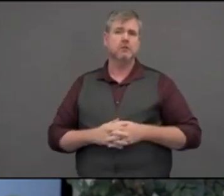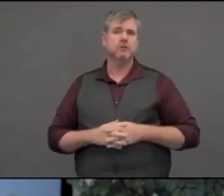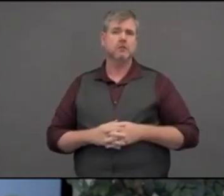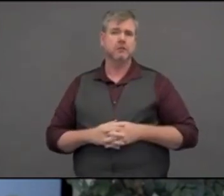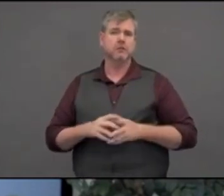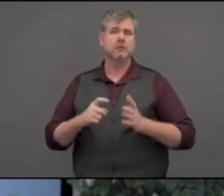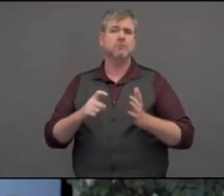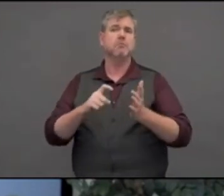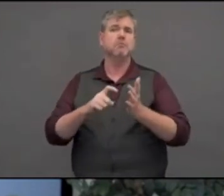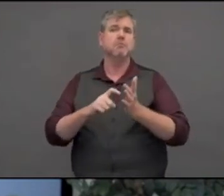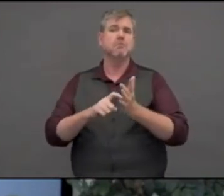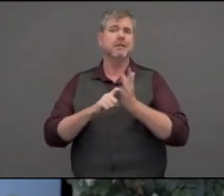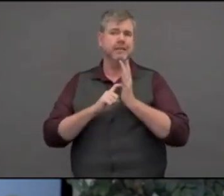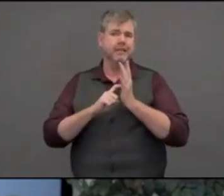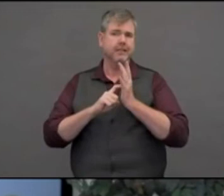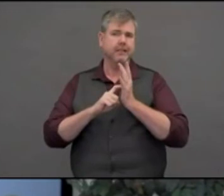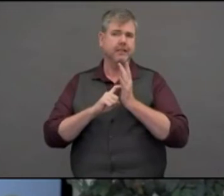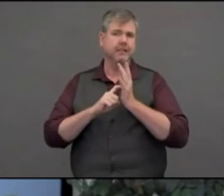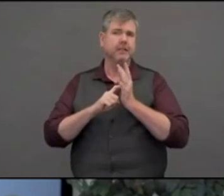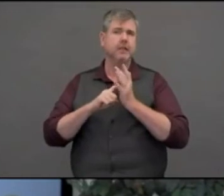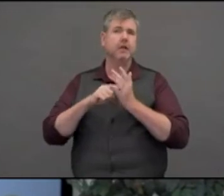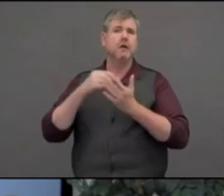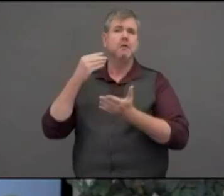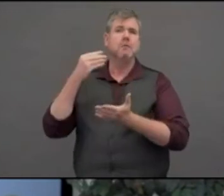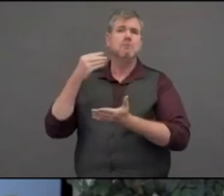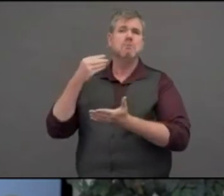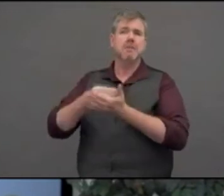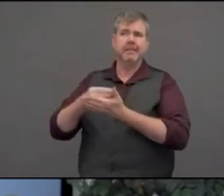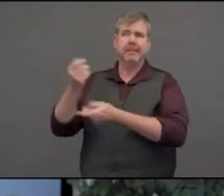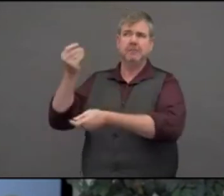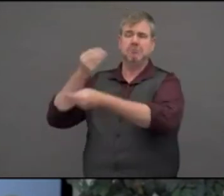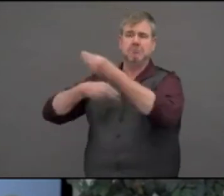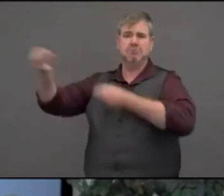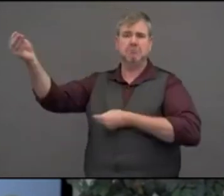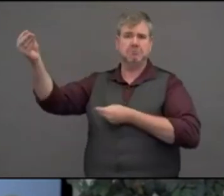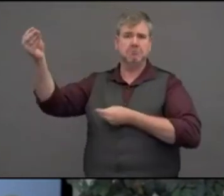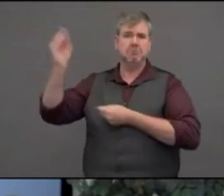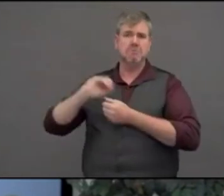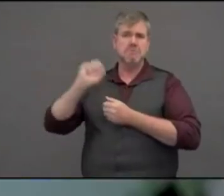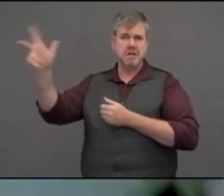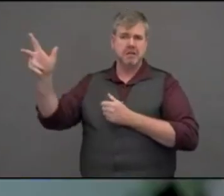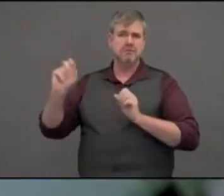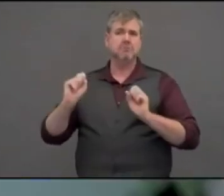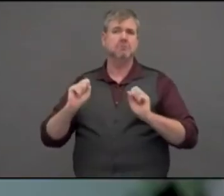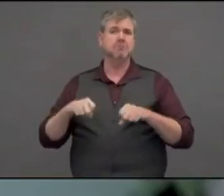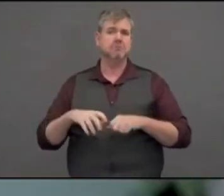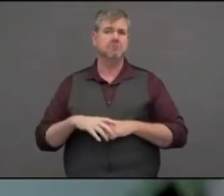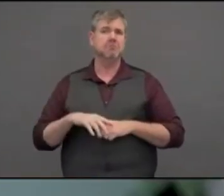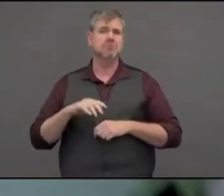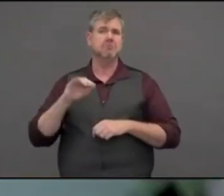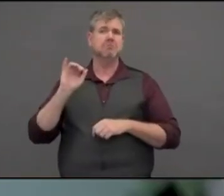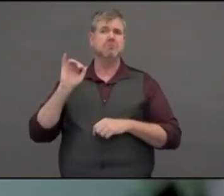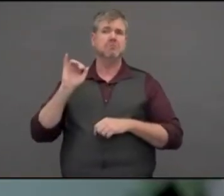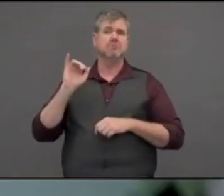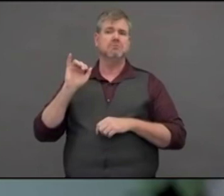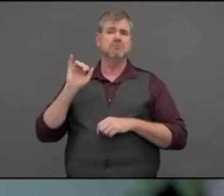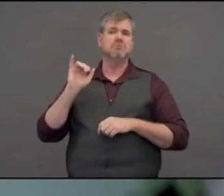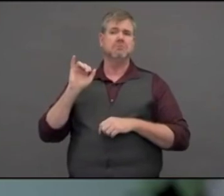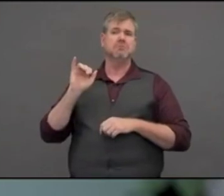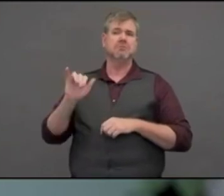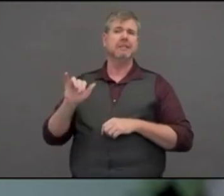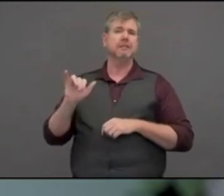there too. And this is part of the standard of care now.